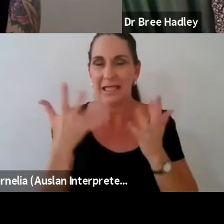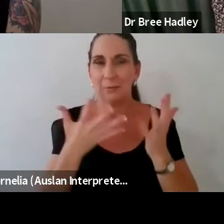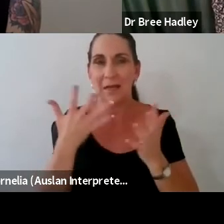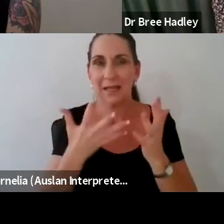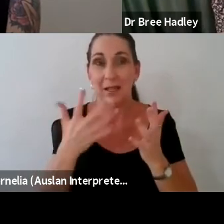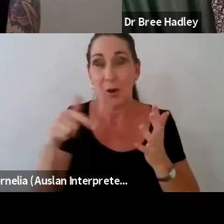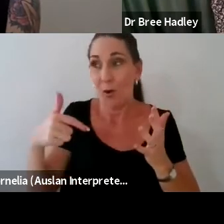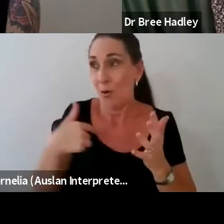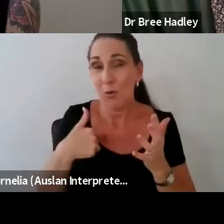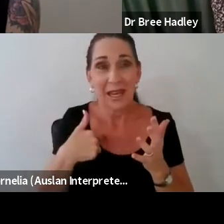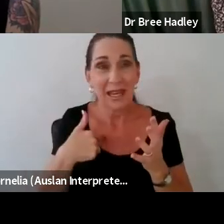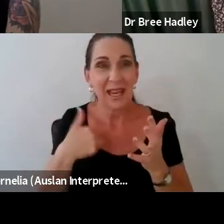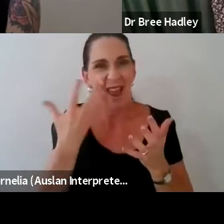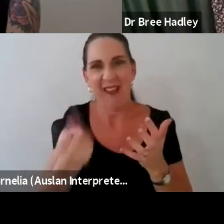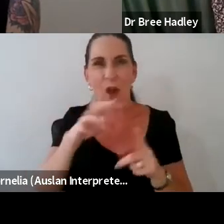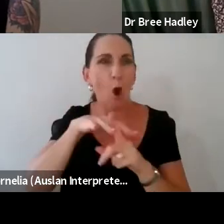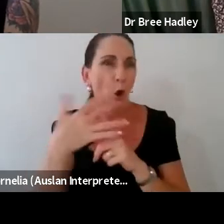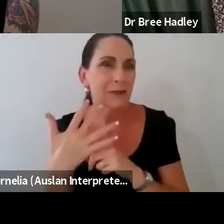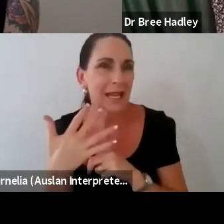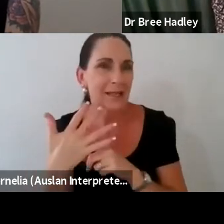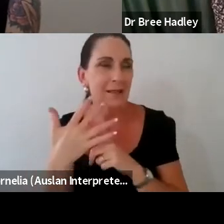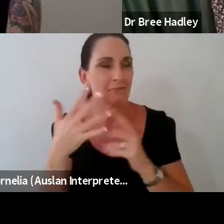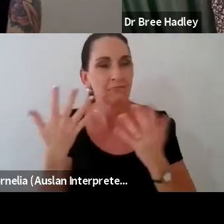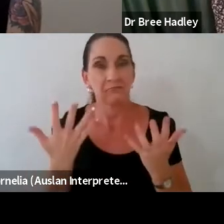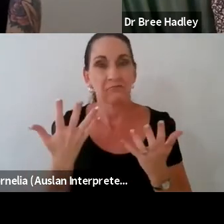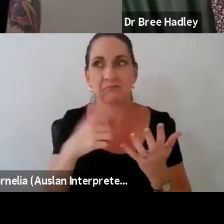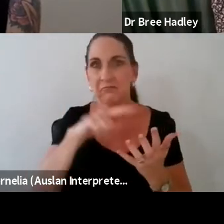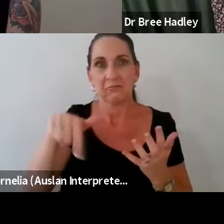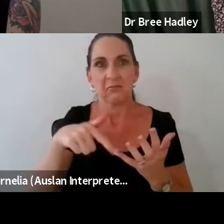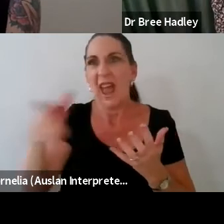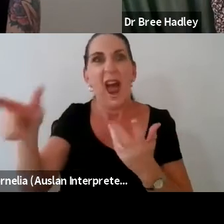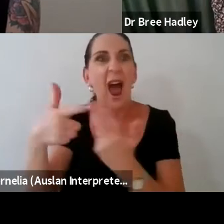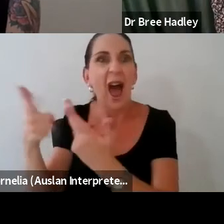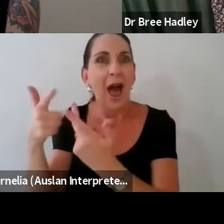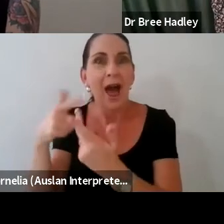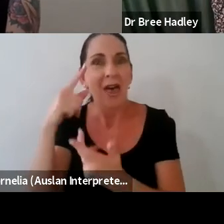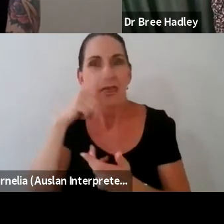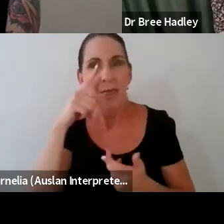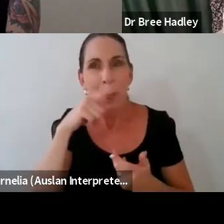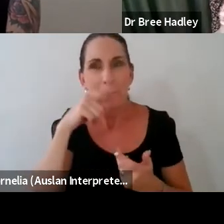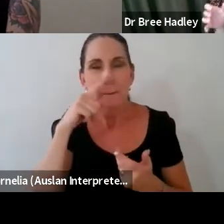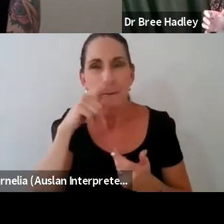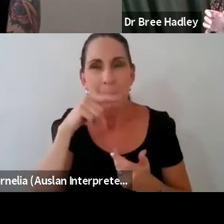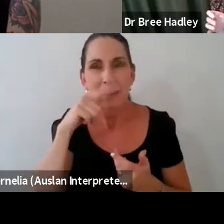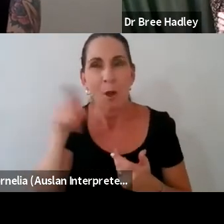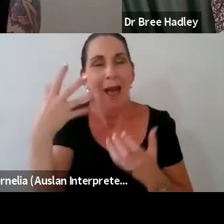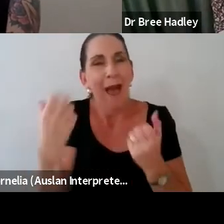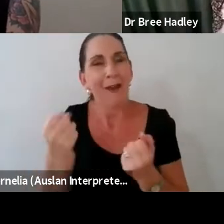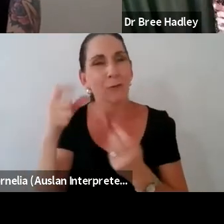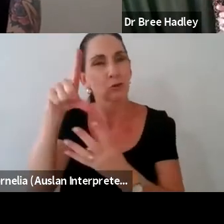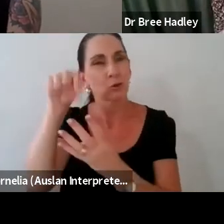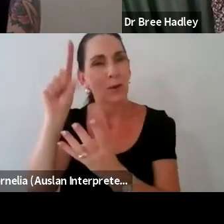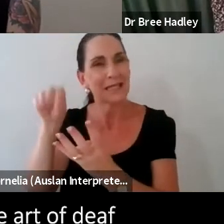worse in a context where other people have had the choices